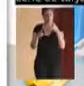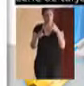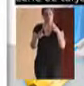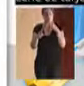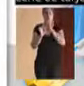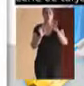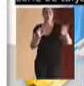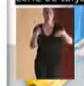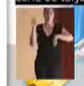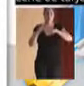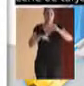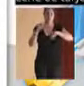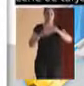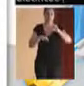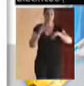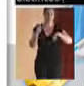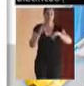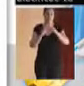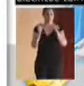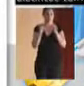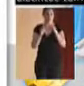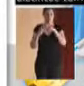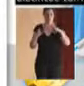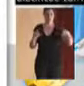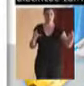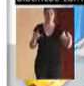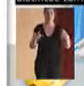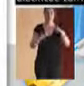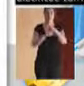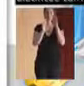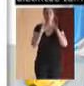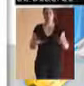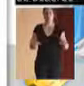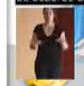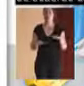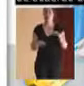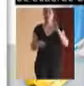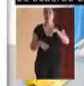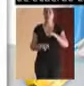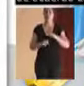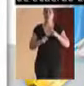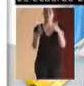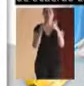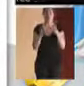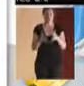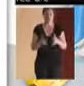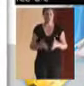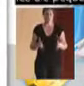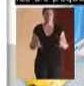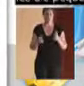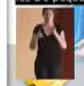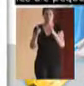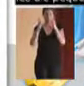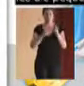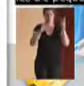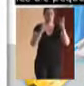different sizes, and they had to classify them according to the size. And finally, we gave them small